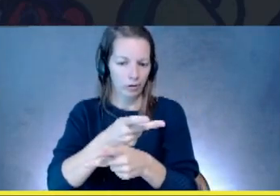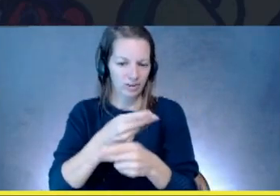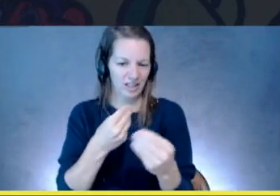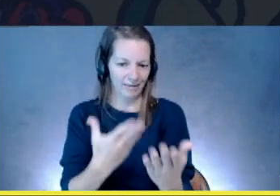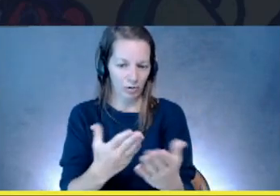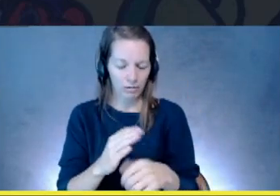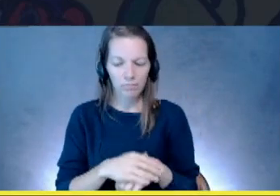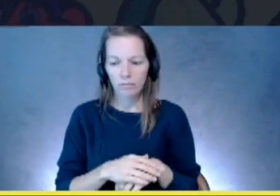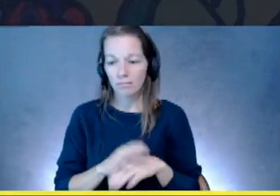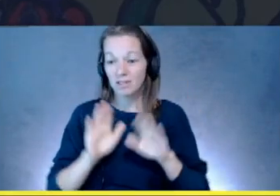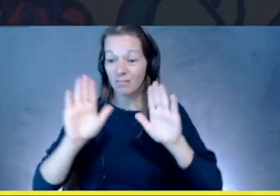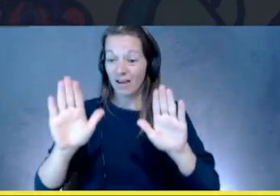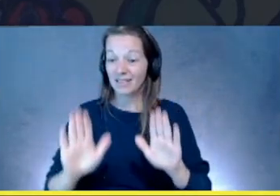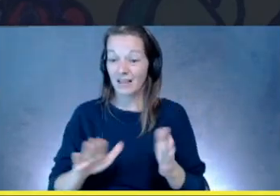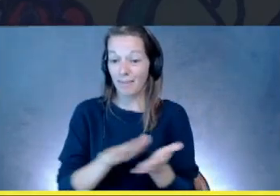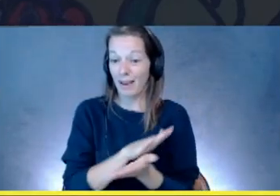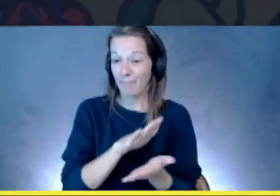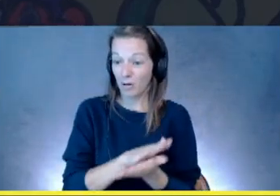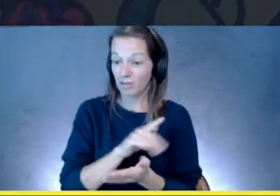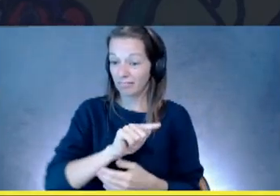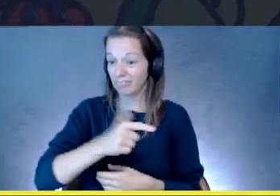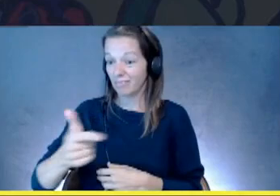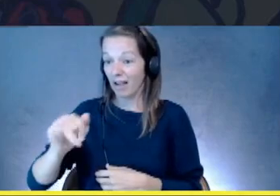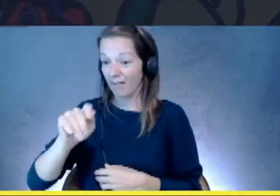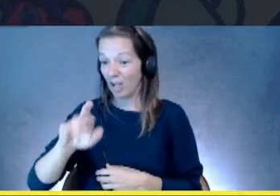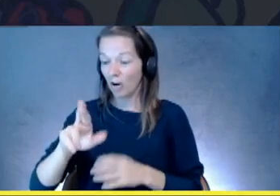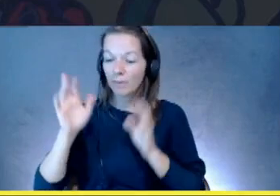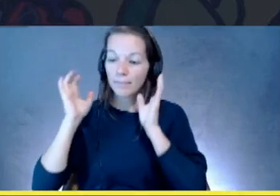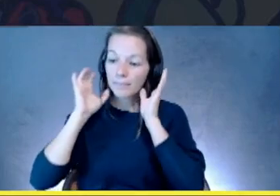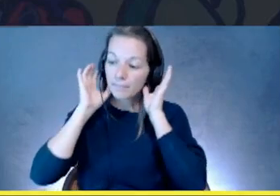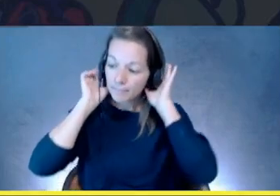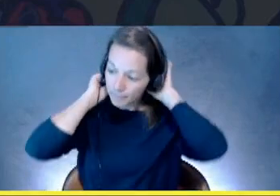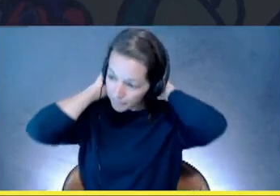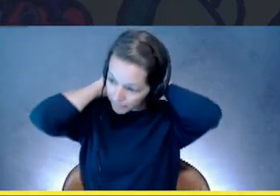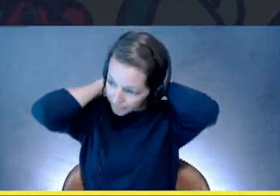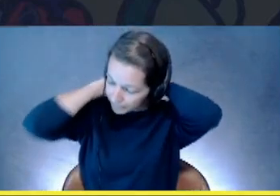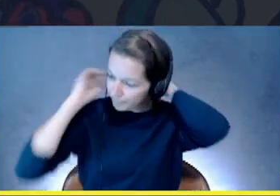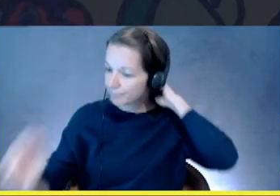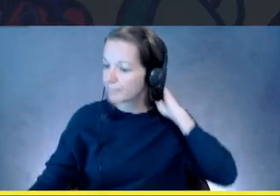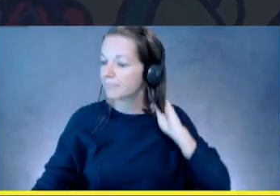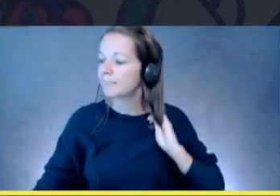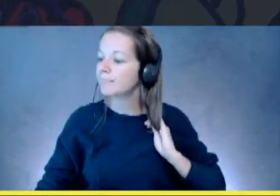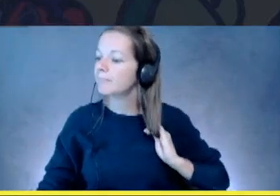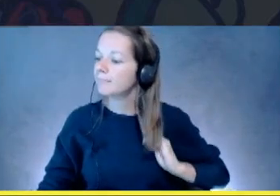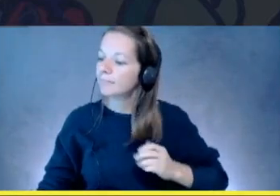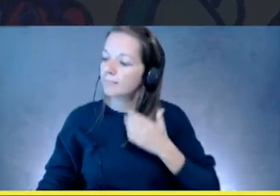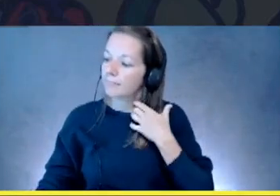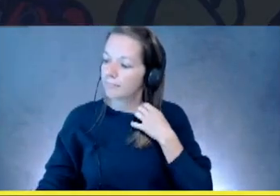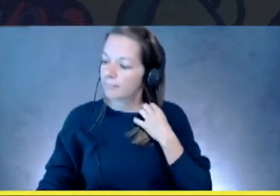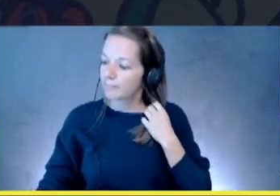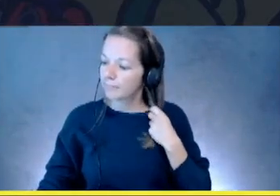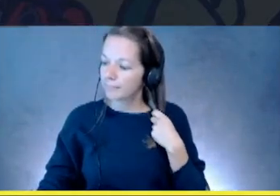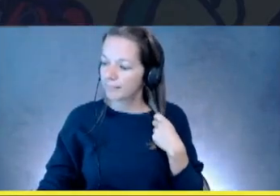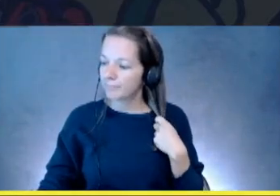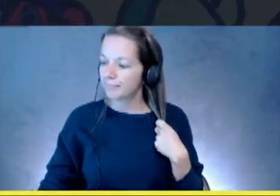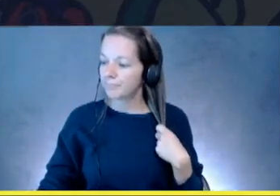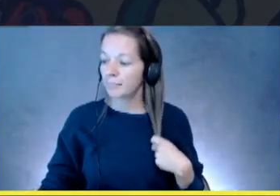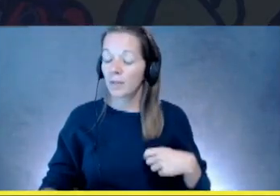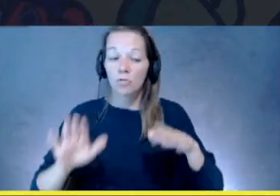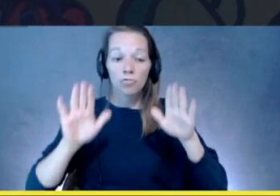terrific papers. Javier, I'll turn it over to you. Great. Thank you, Ellen. So I'm very happy to be here today hosting